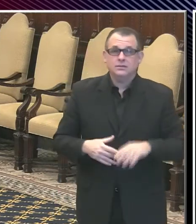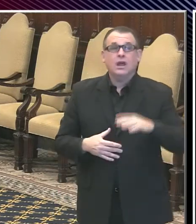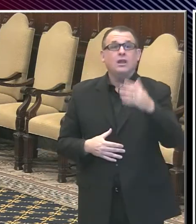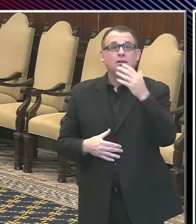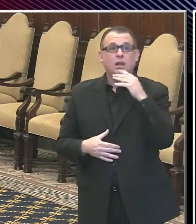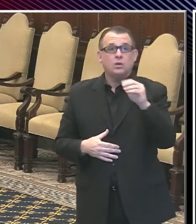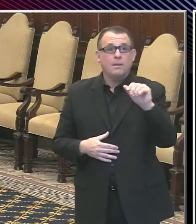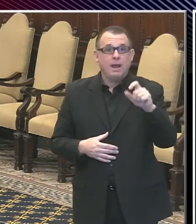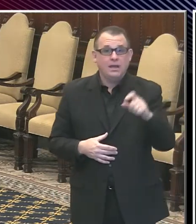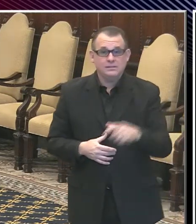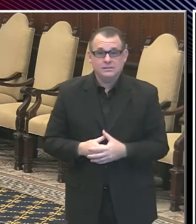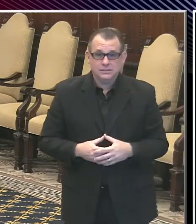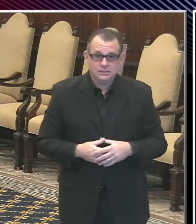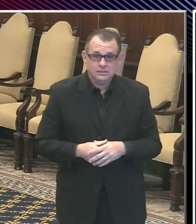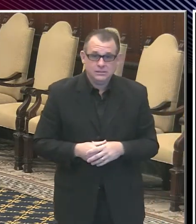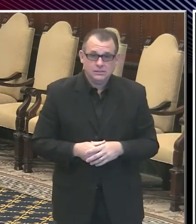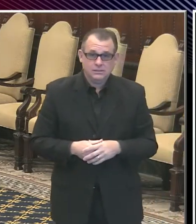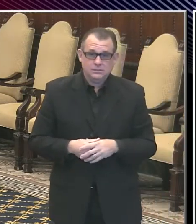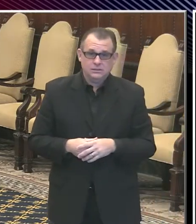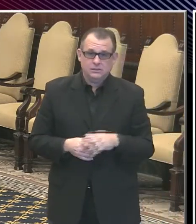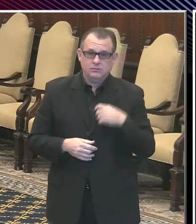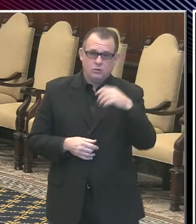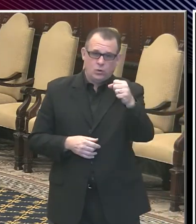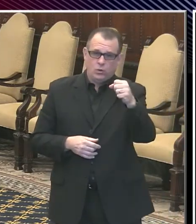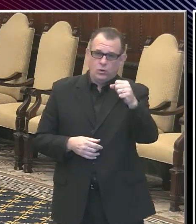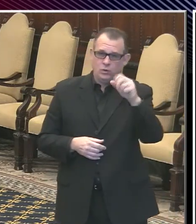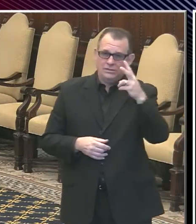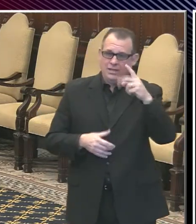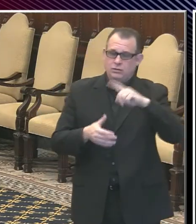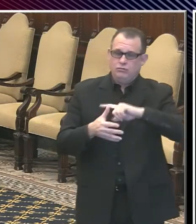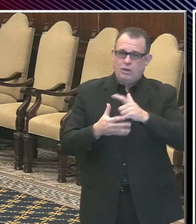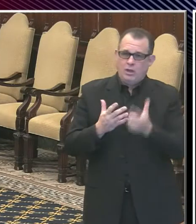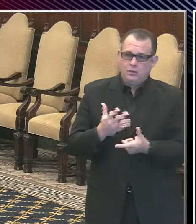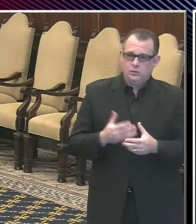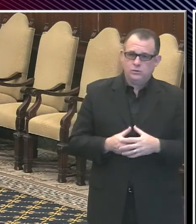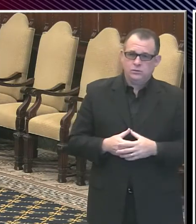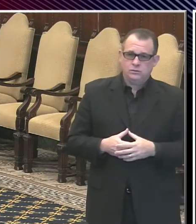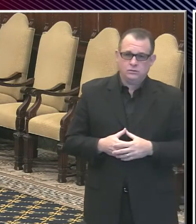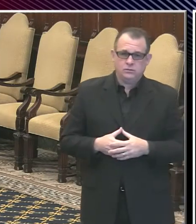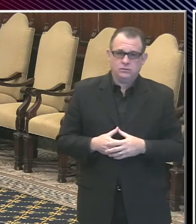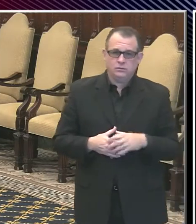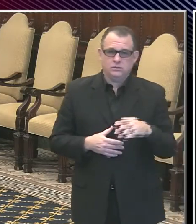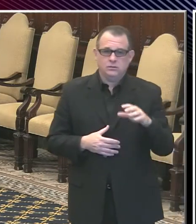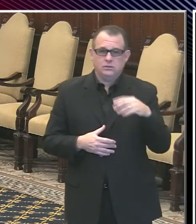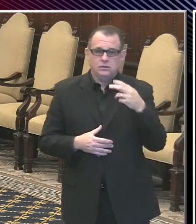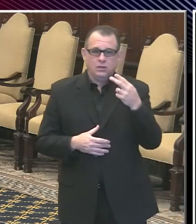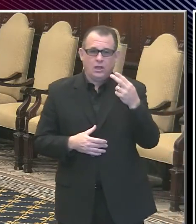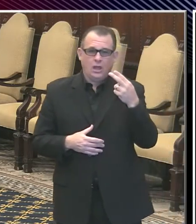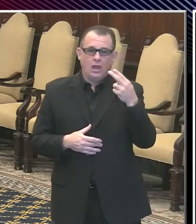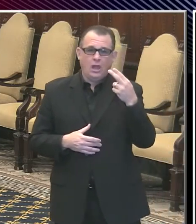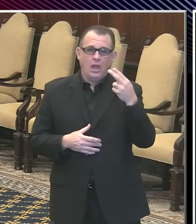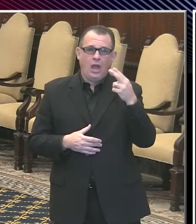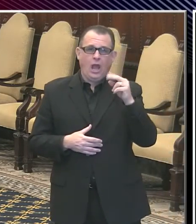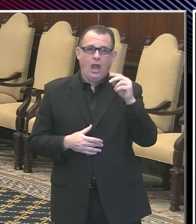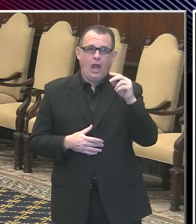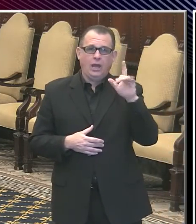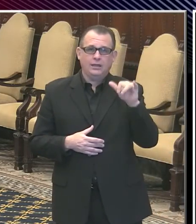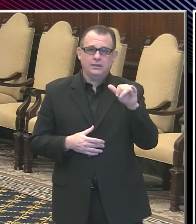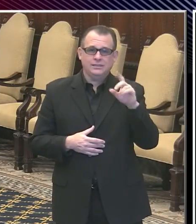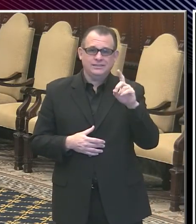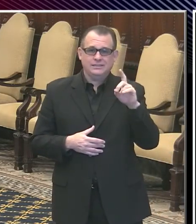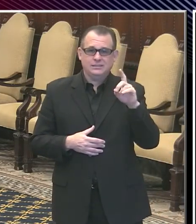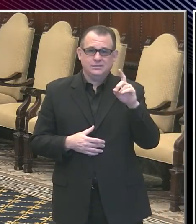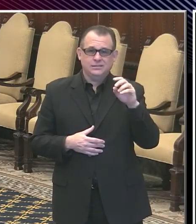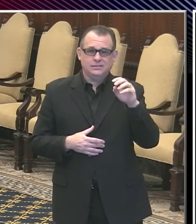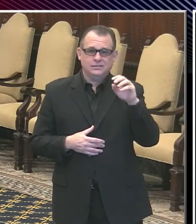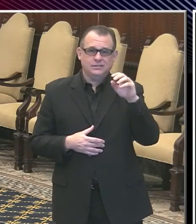right. We'll come to you in a second round. Jaime Becerril of Telemundo, you are up next. Yes,